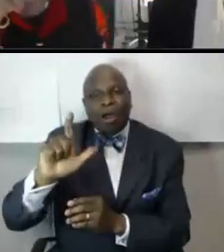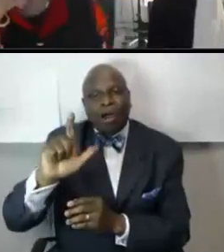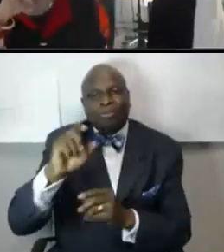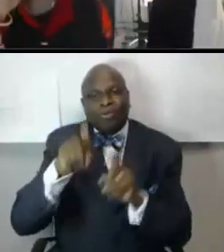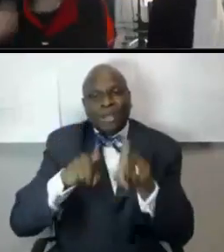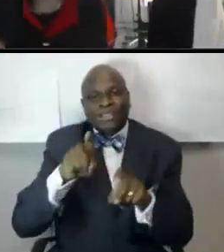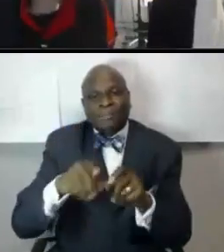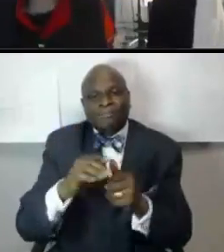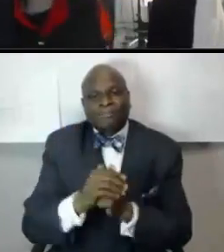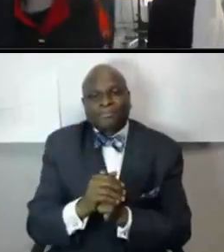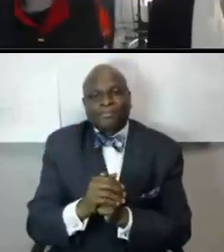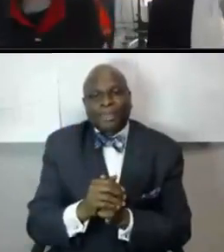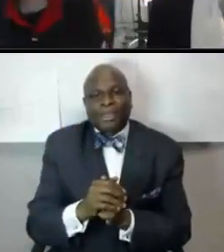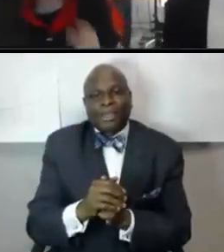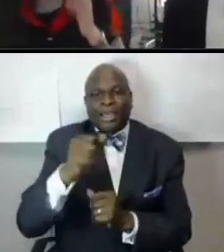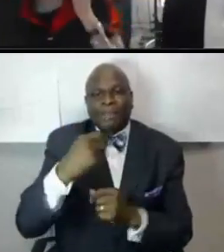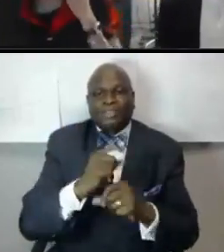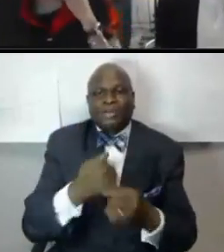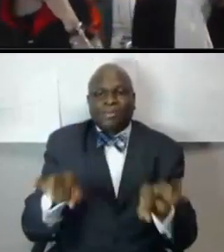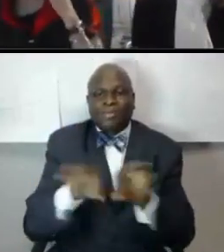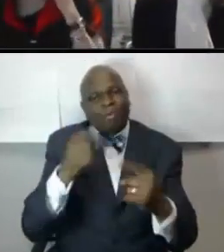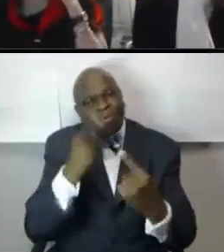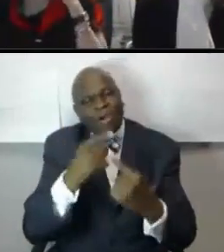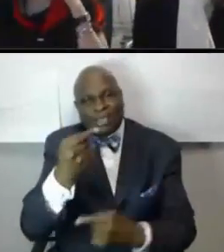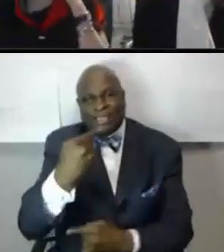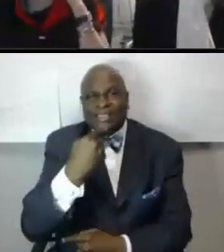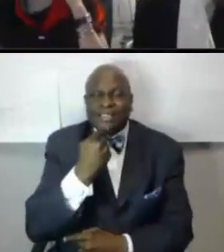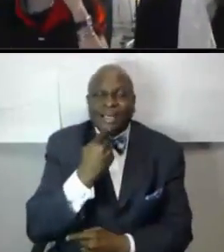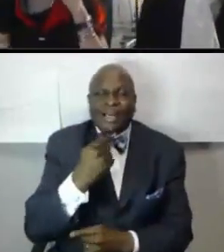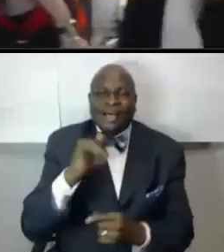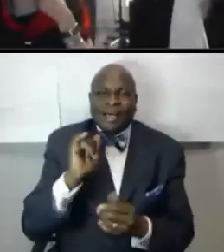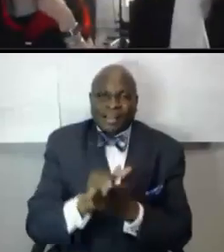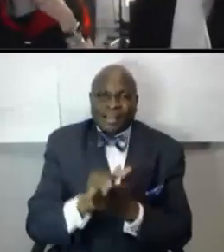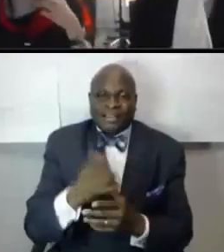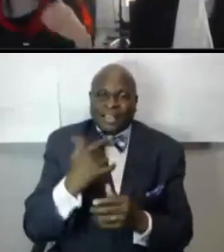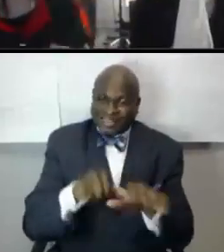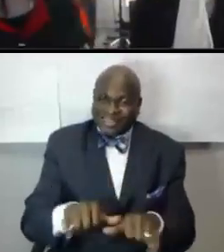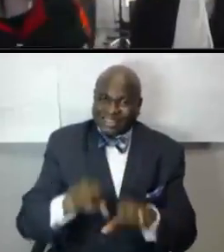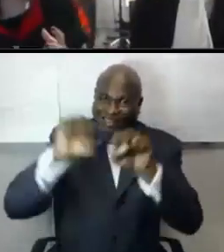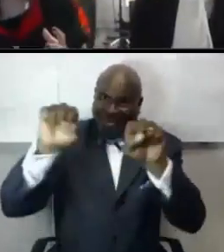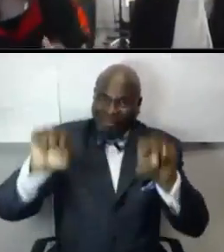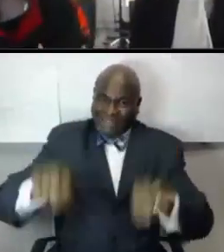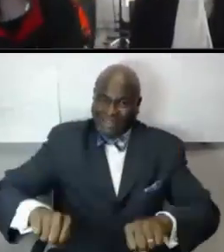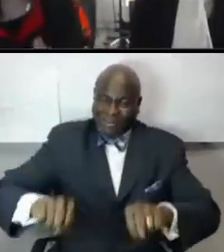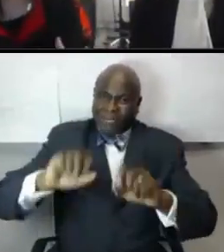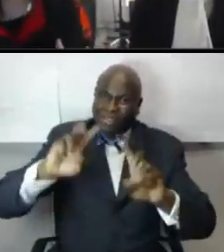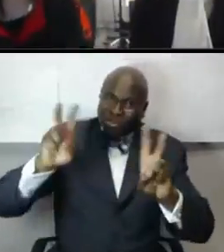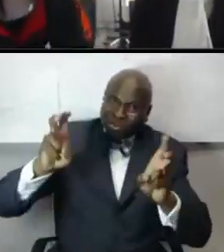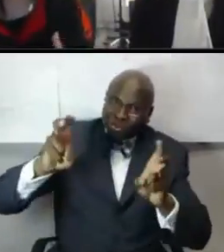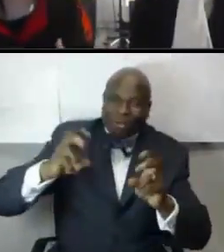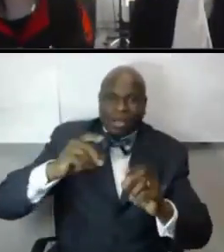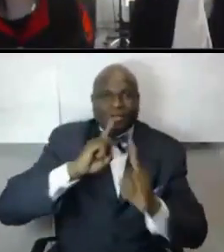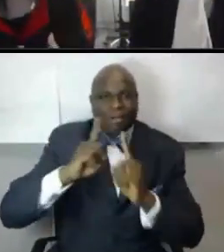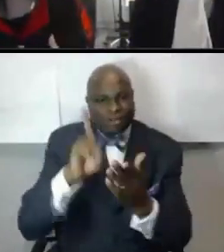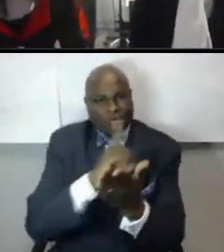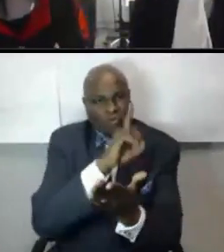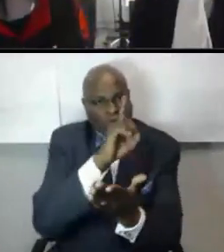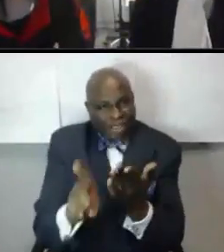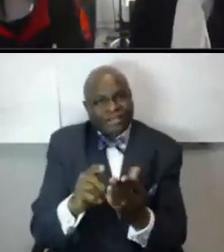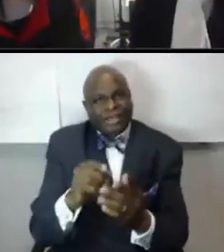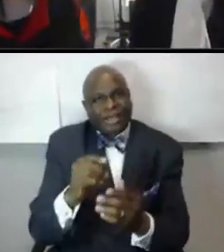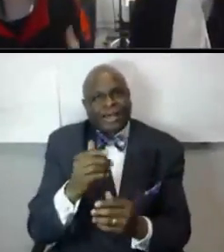Sure. And he makes a really important point where he says that there are systemic issues. So, talking about discrimination and other